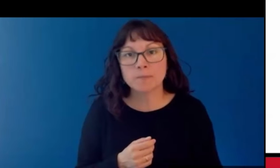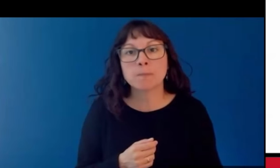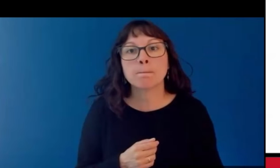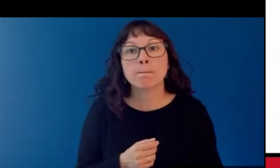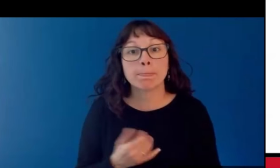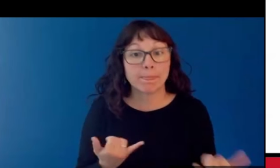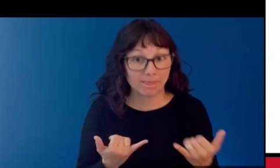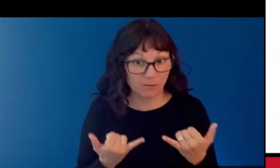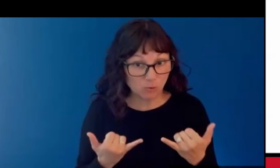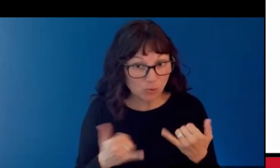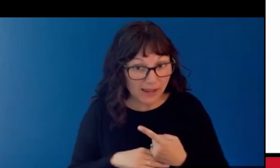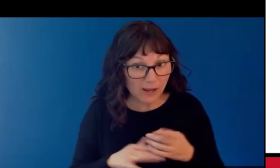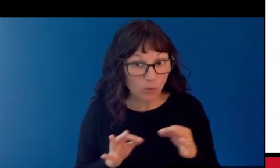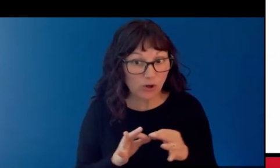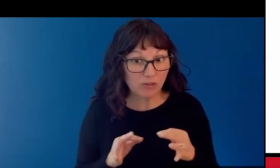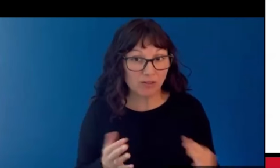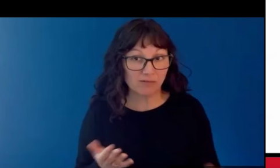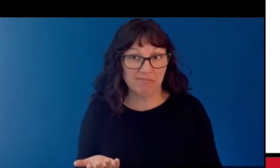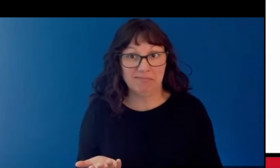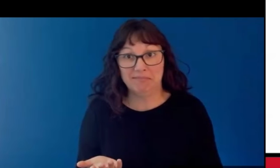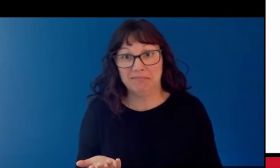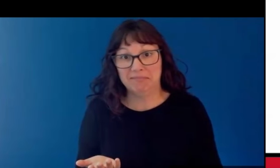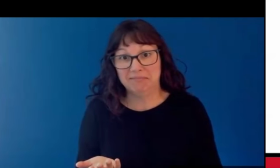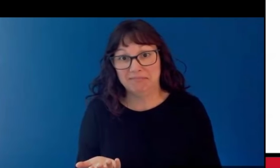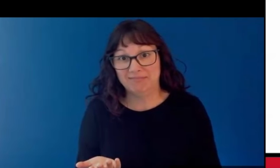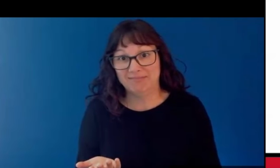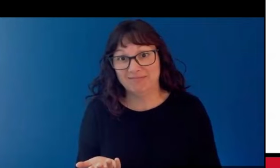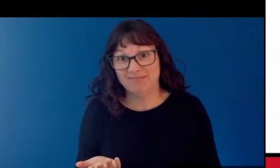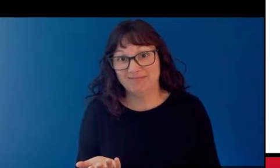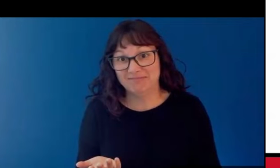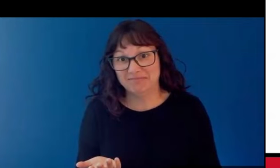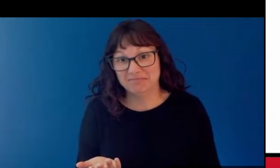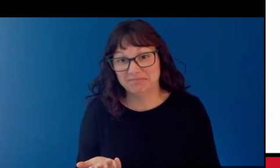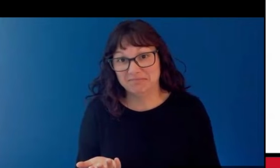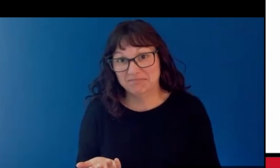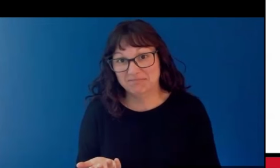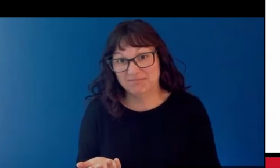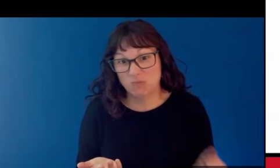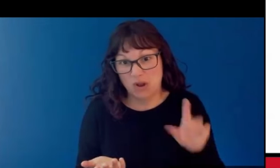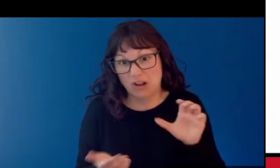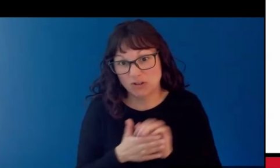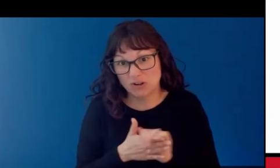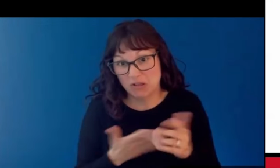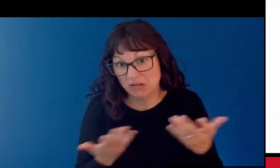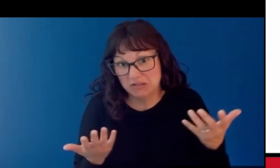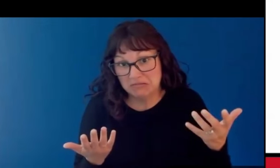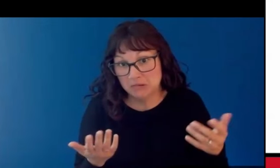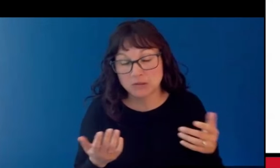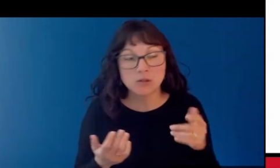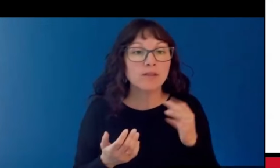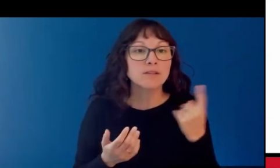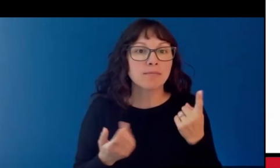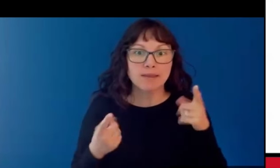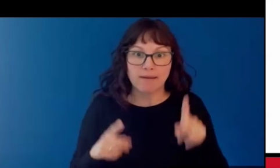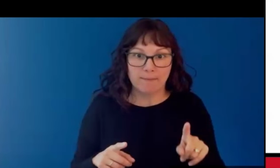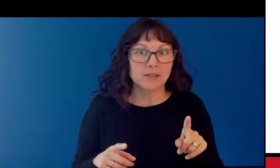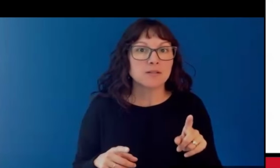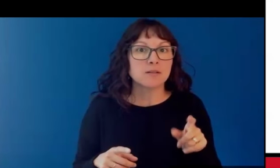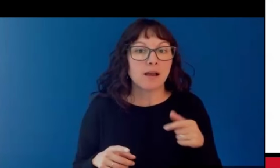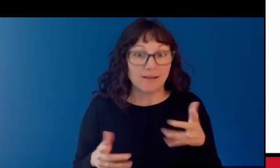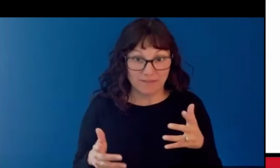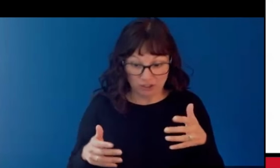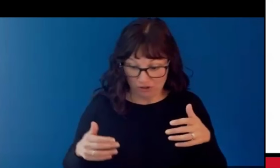worth today? I don't know. Maybe let's say it's worth $100. So if something happens, if I've got this